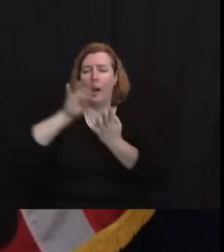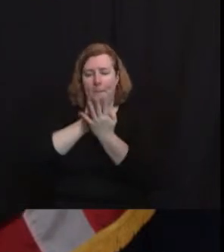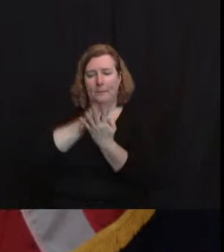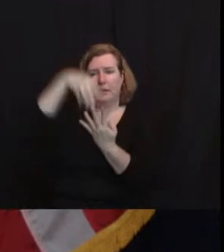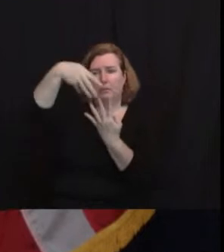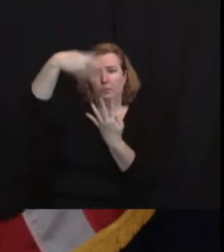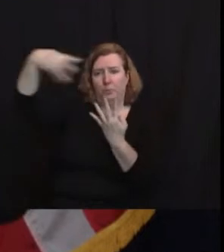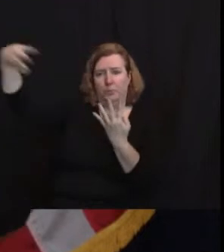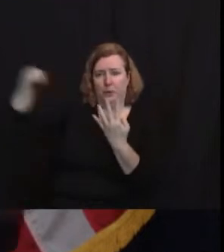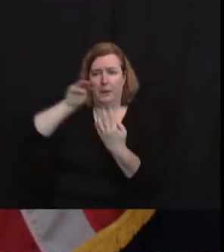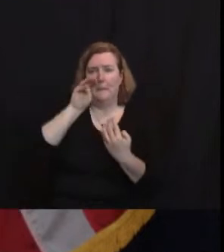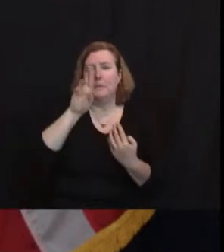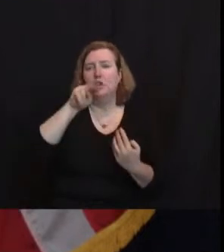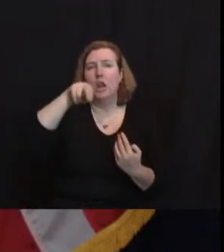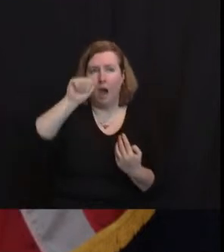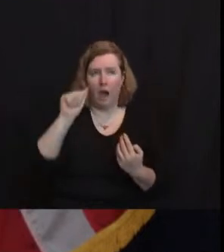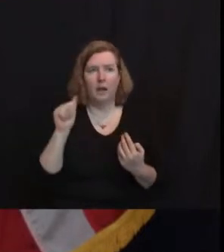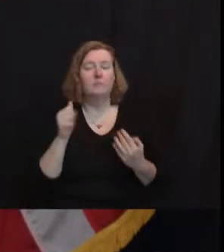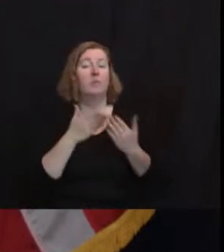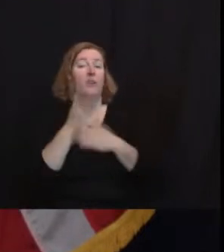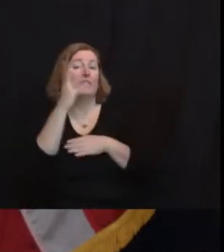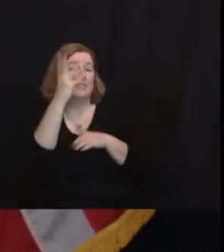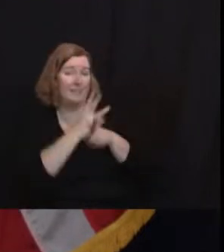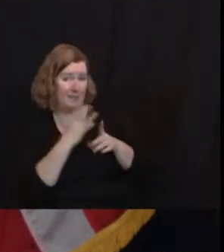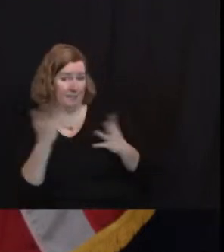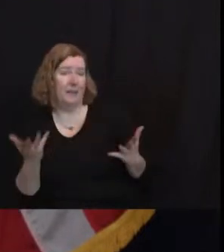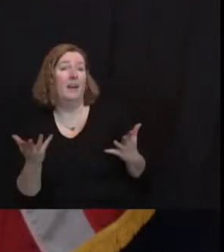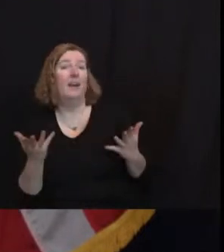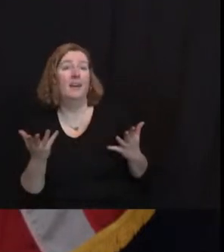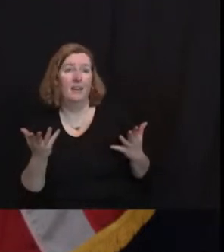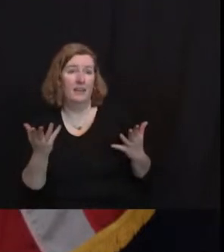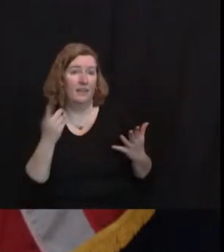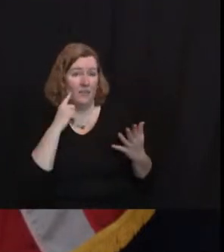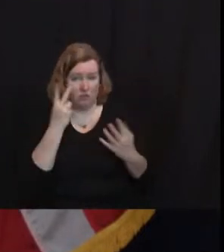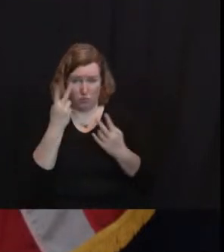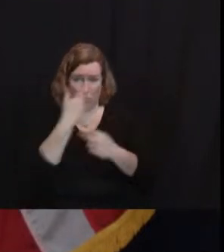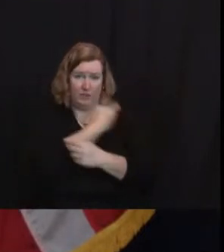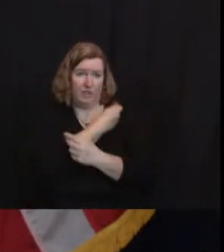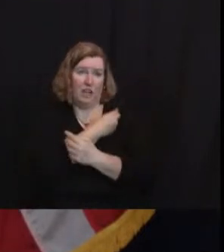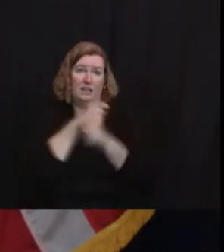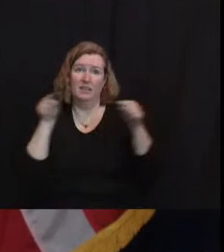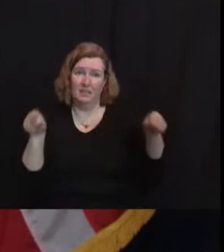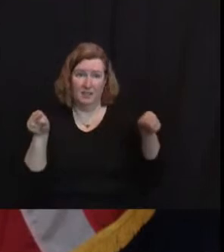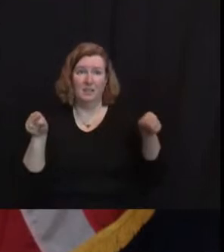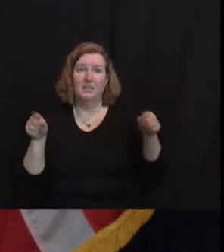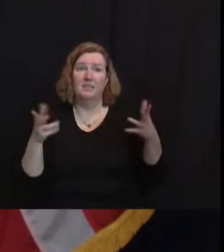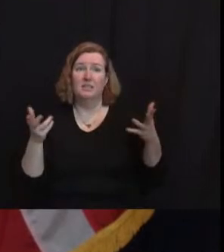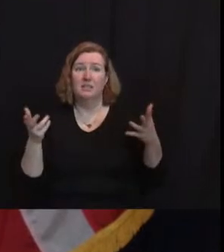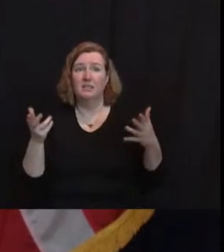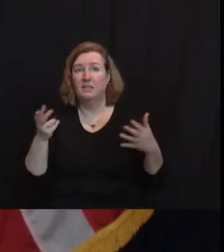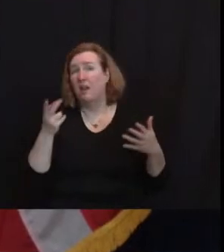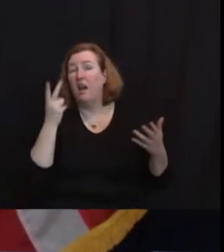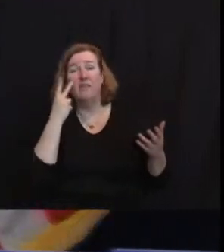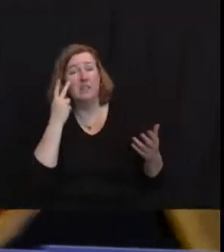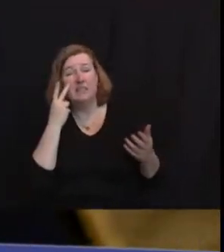if you ask beyond 6 months for at least those two vaccines, time will tell. I was asked in an interview